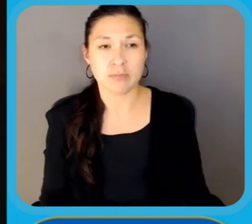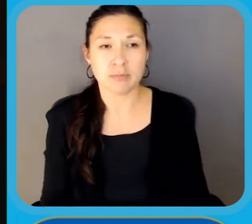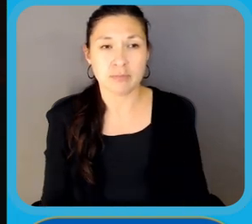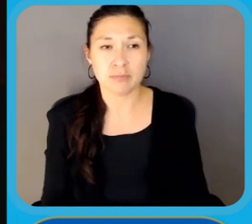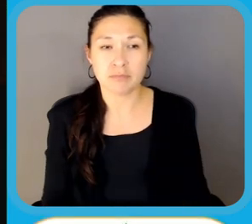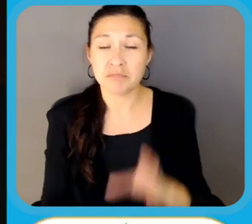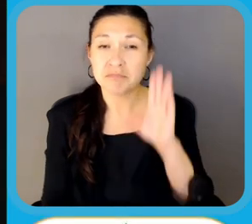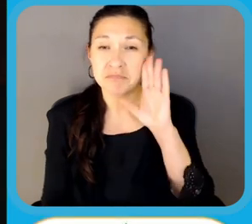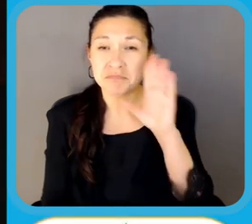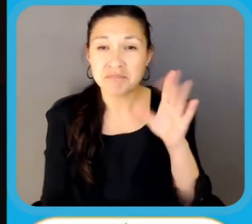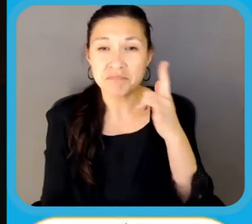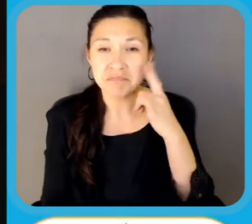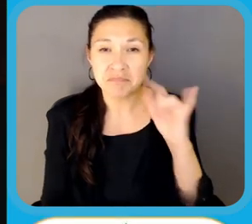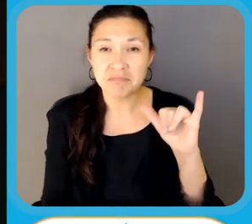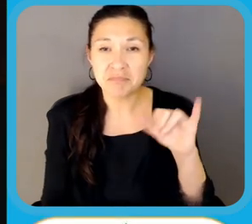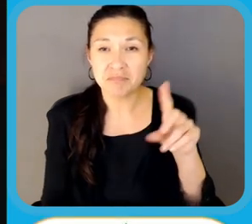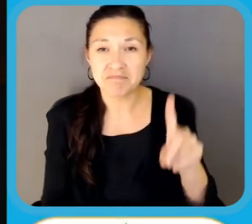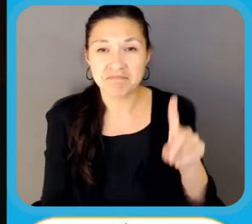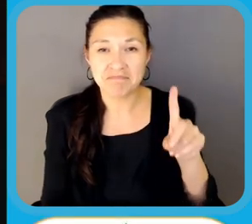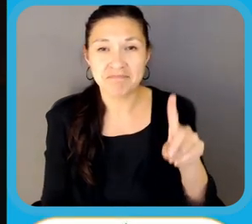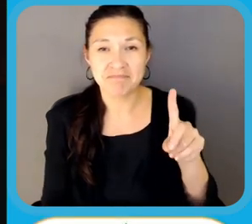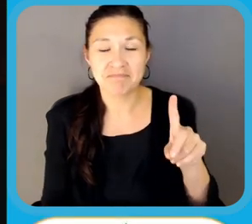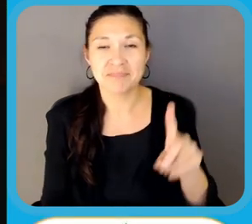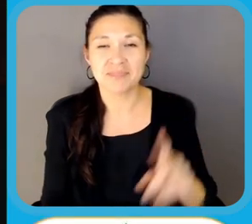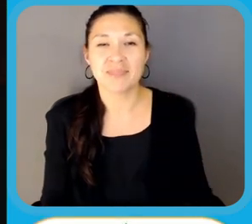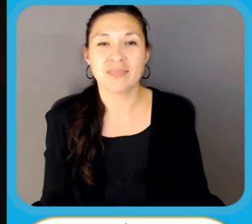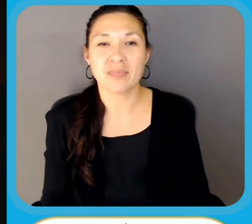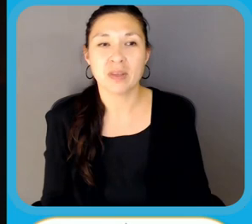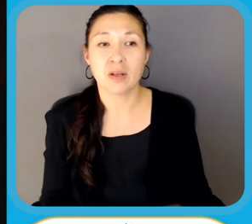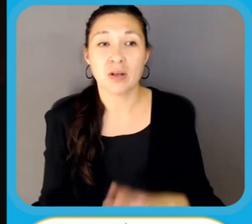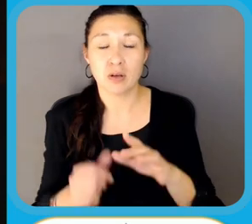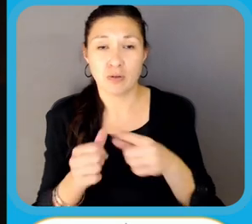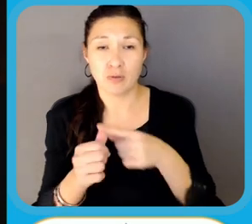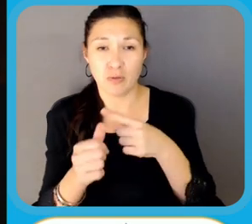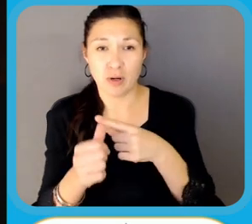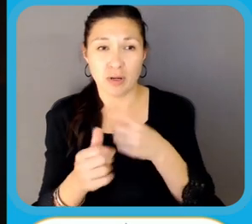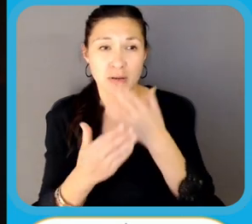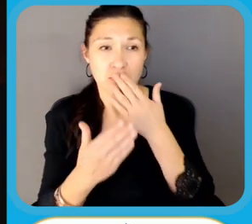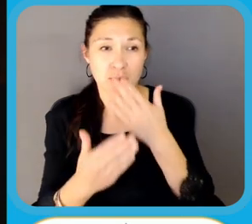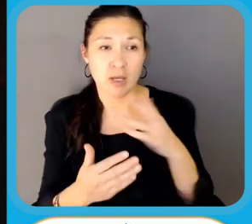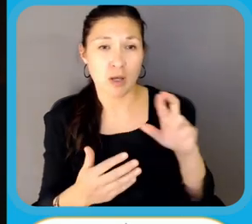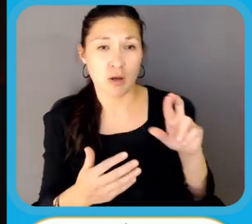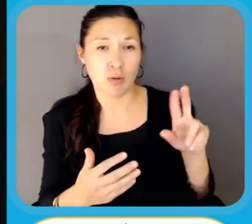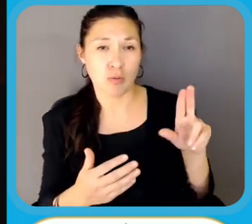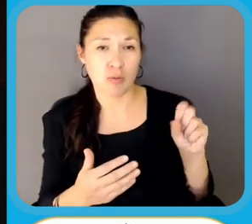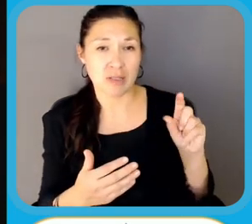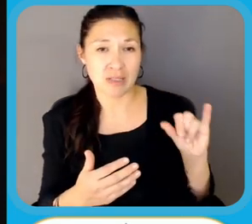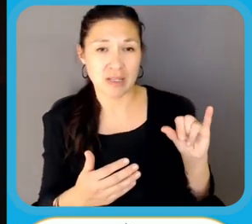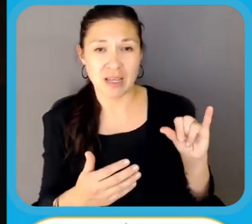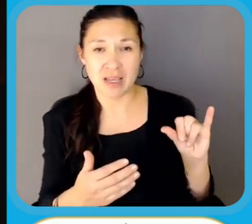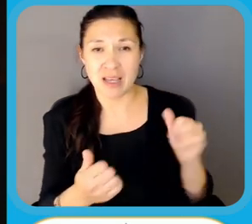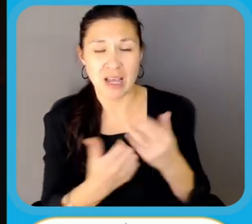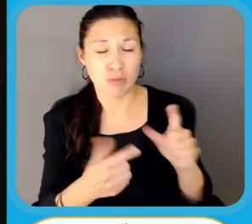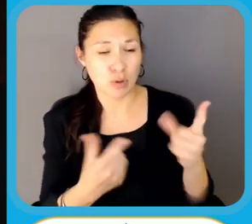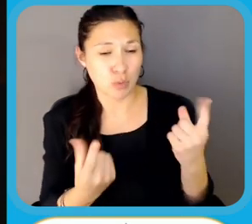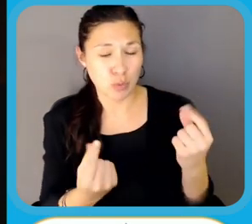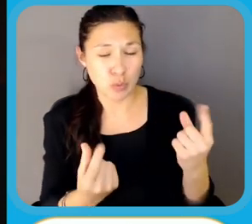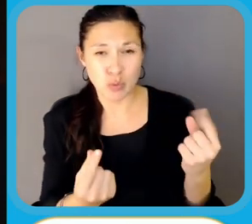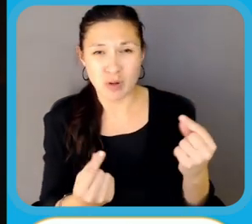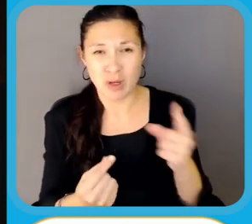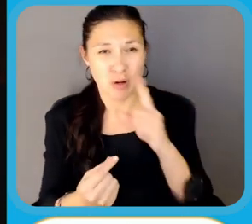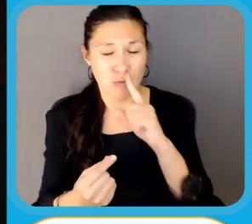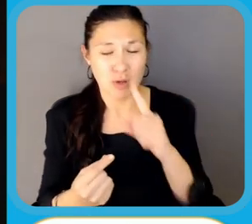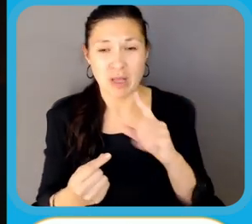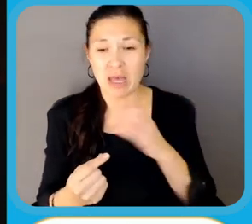Hello, California Democrats. First of all, I want to thank Rusty for all you do and to all of our party's leaders for your